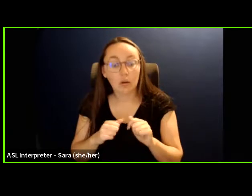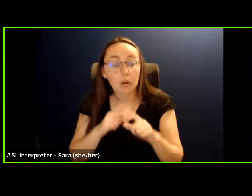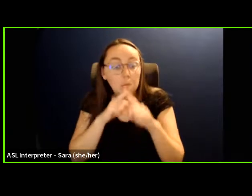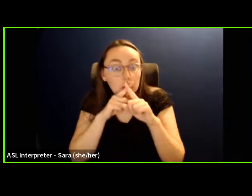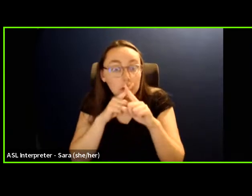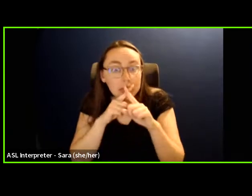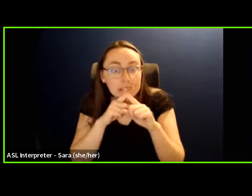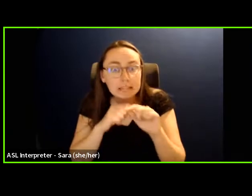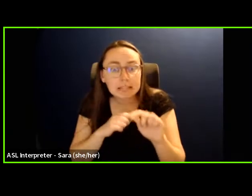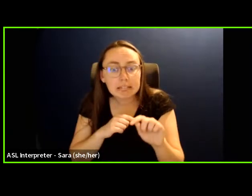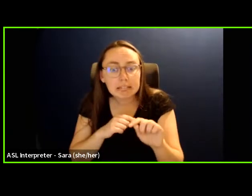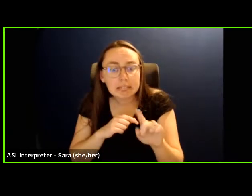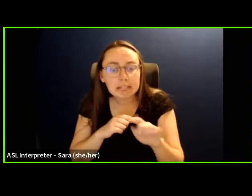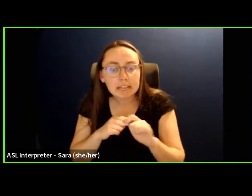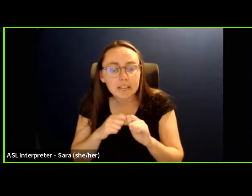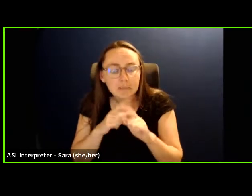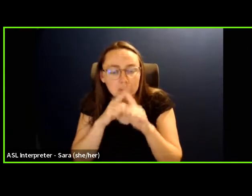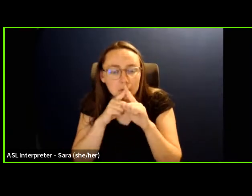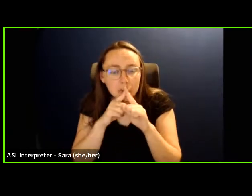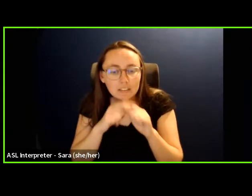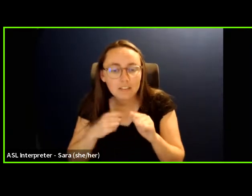You're muted, Therese.